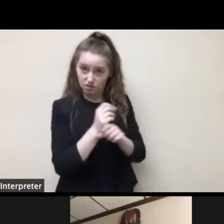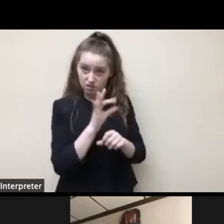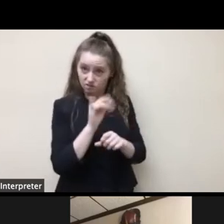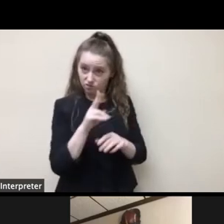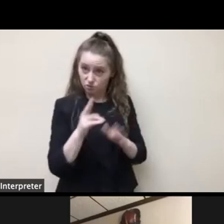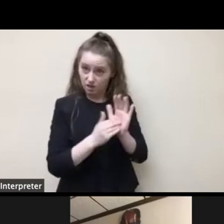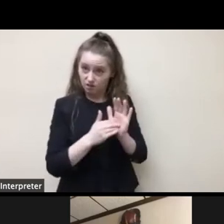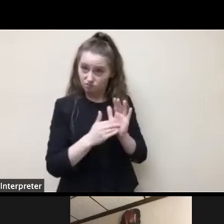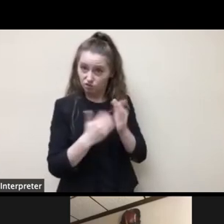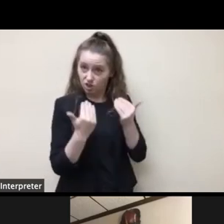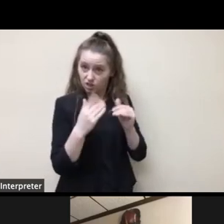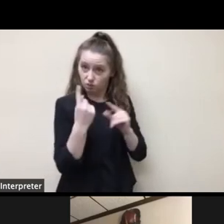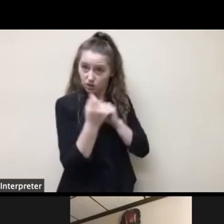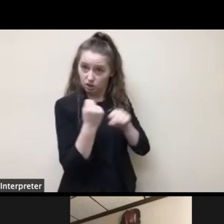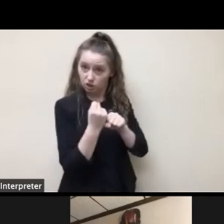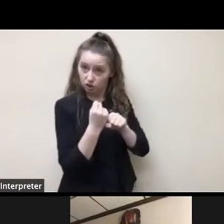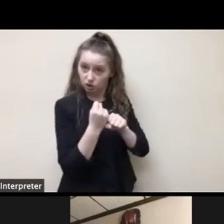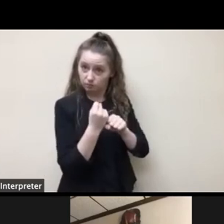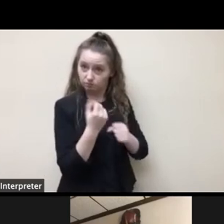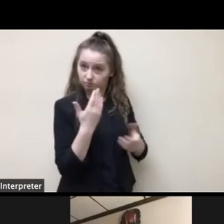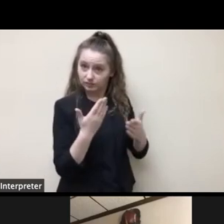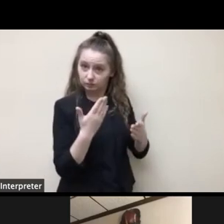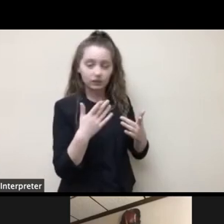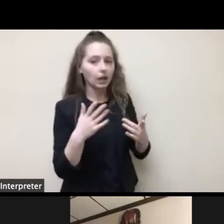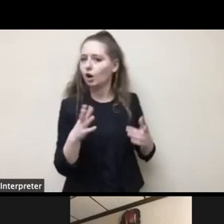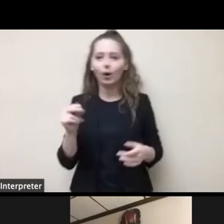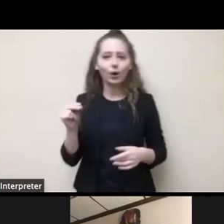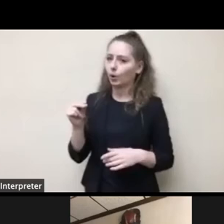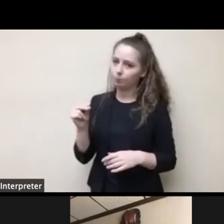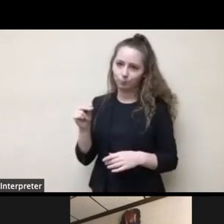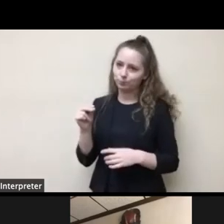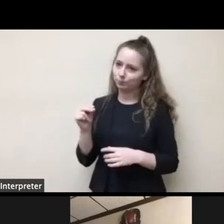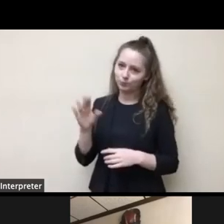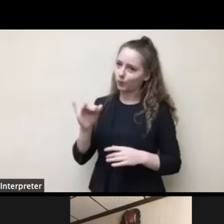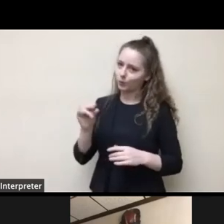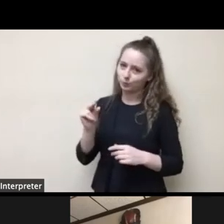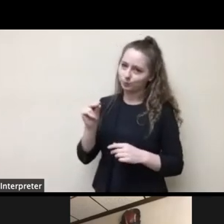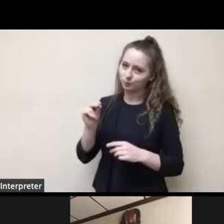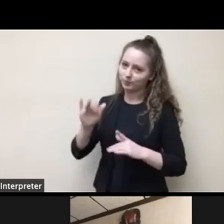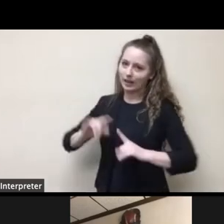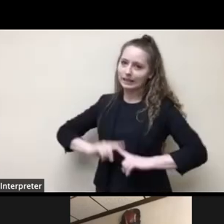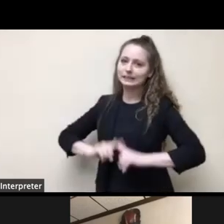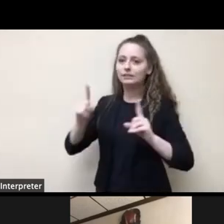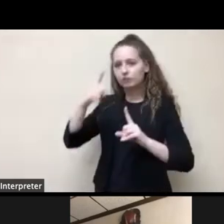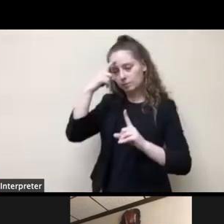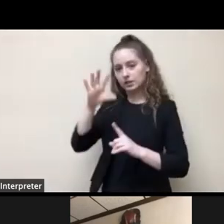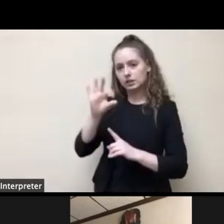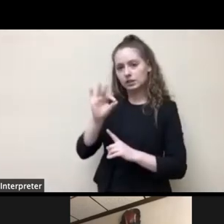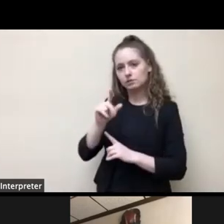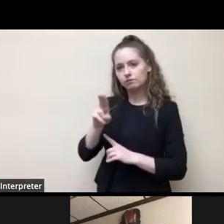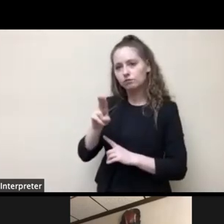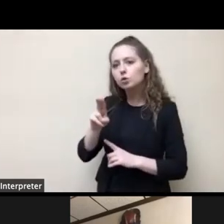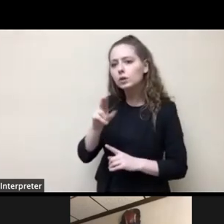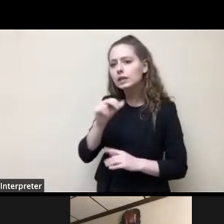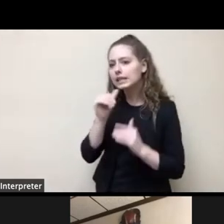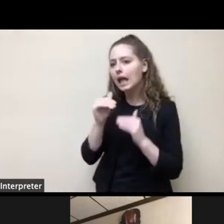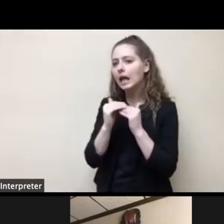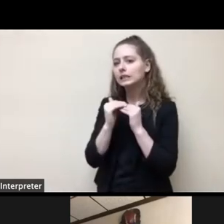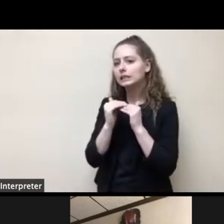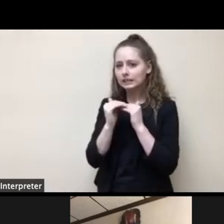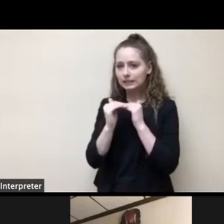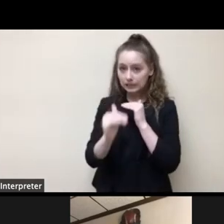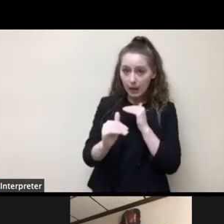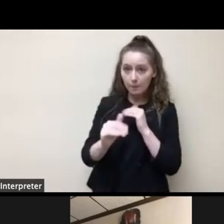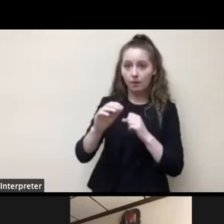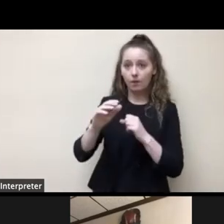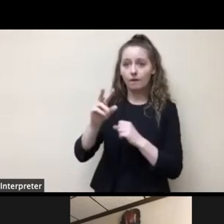year, maybe sometimes even a couple of years? No, that's different because the flu is not a stable virus, meaning